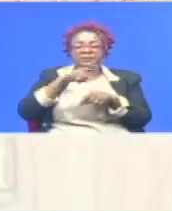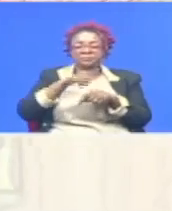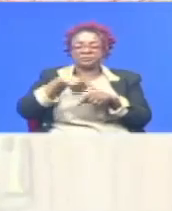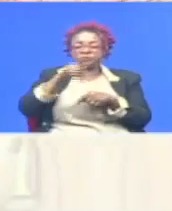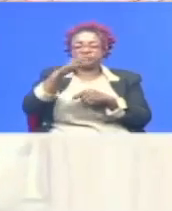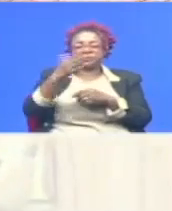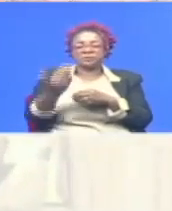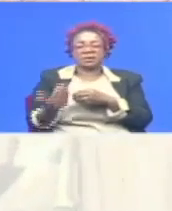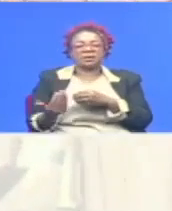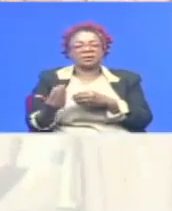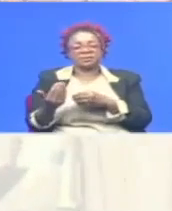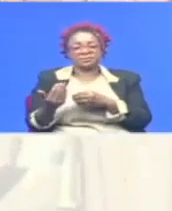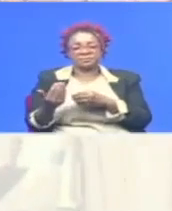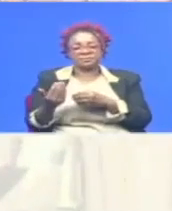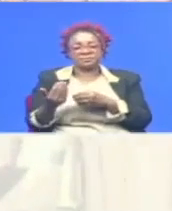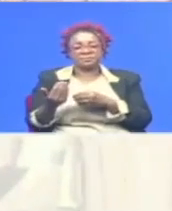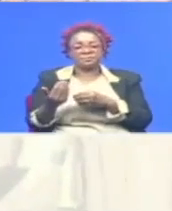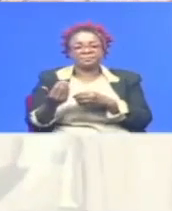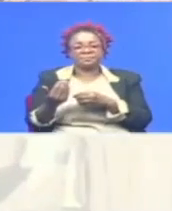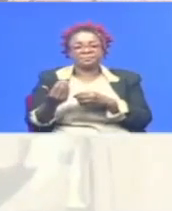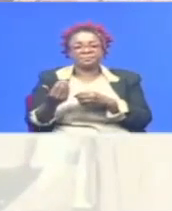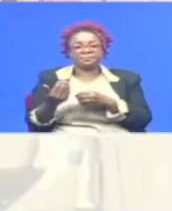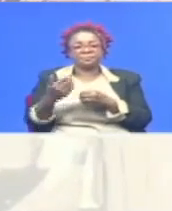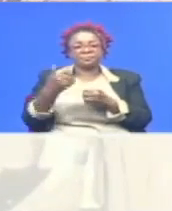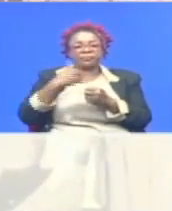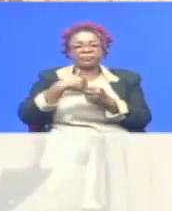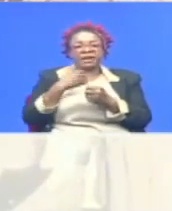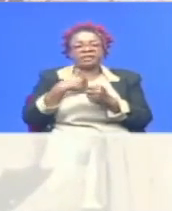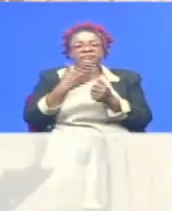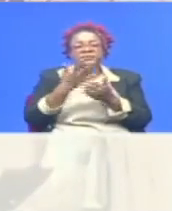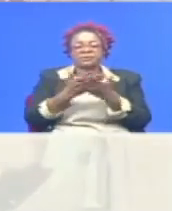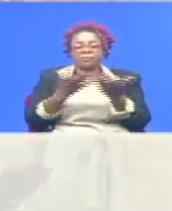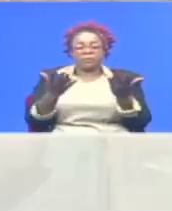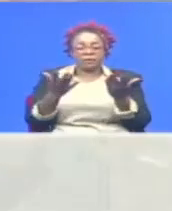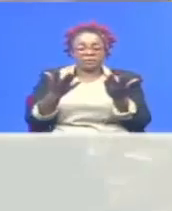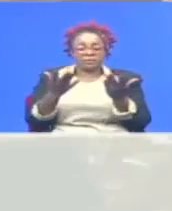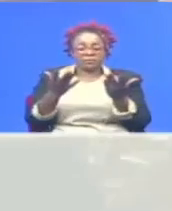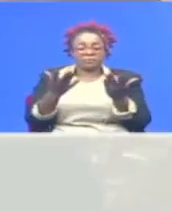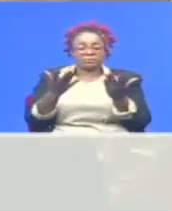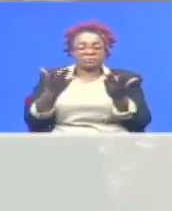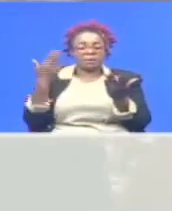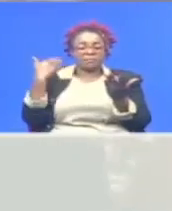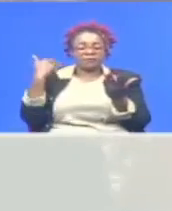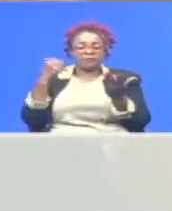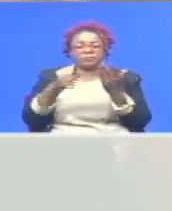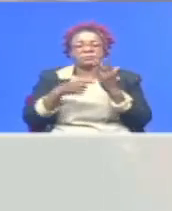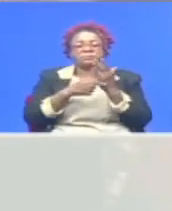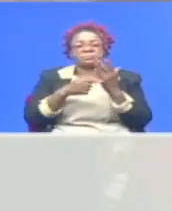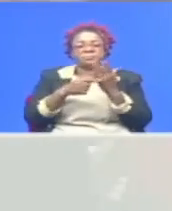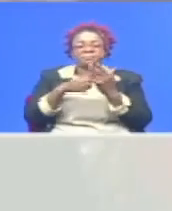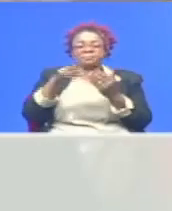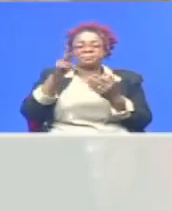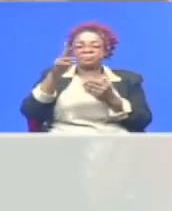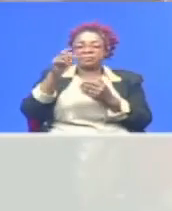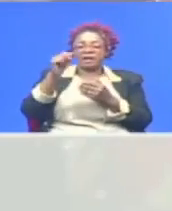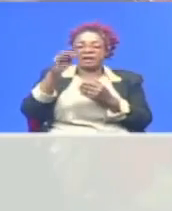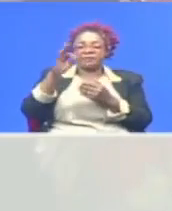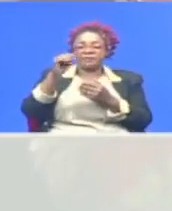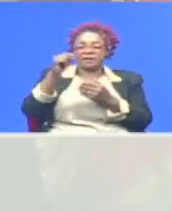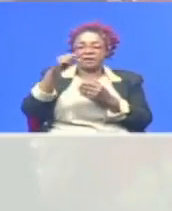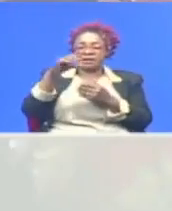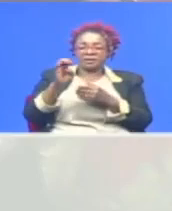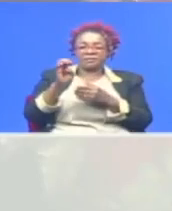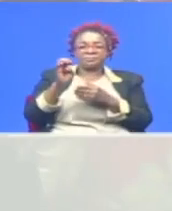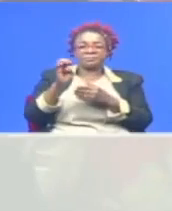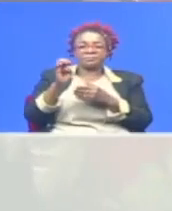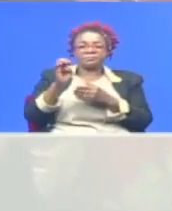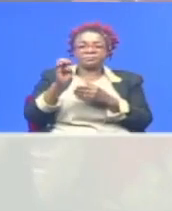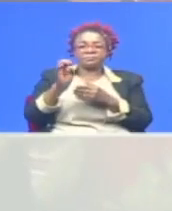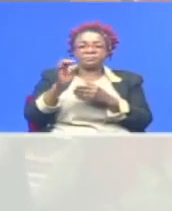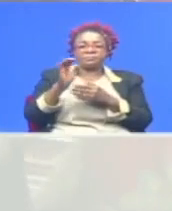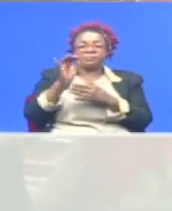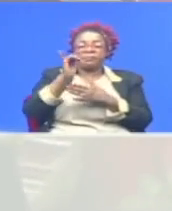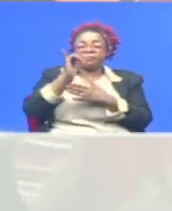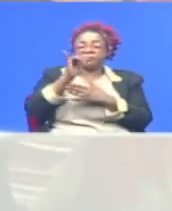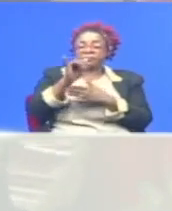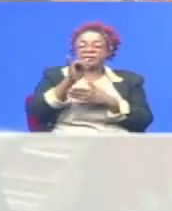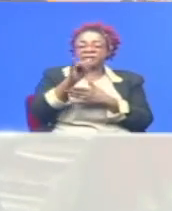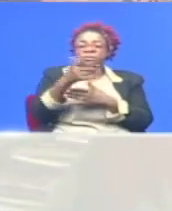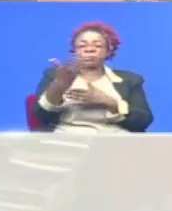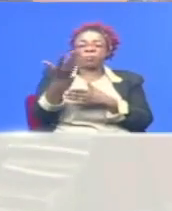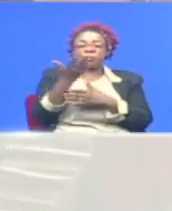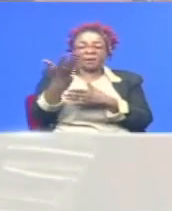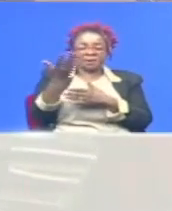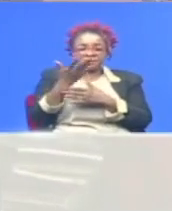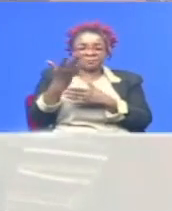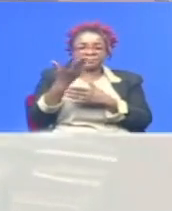boy. Kuna mahali tulikuwa tunaita kafage huko juu. Huko ndio tulienda